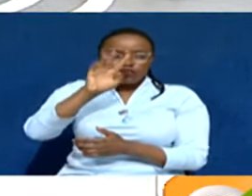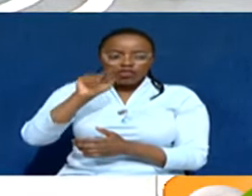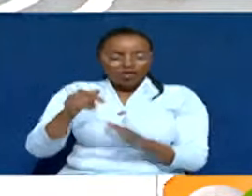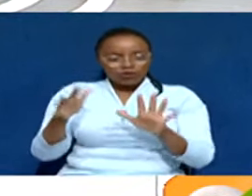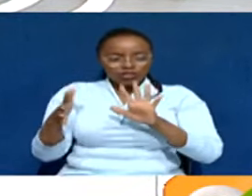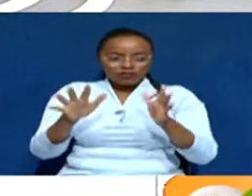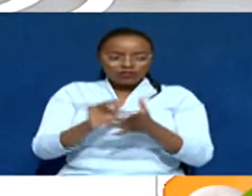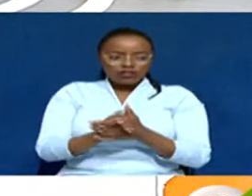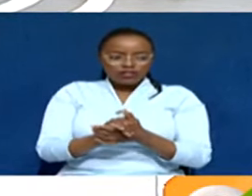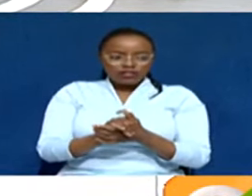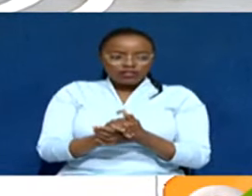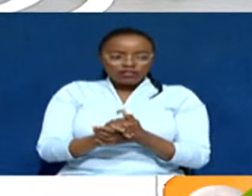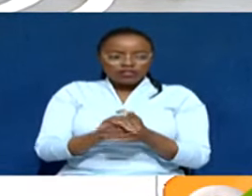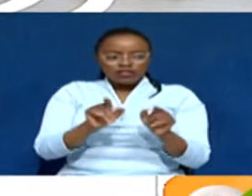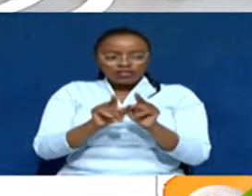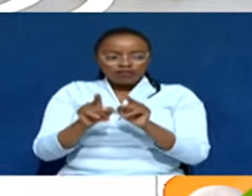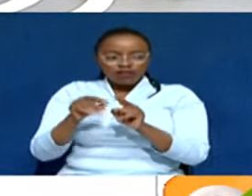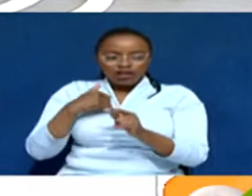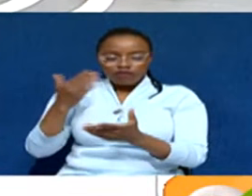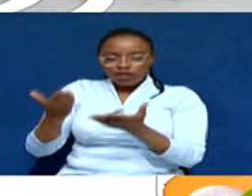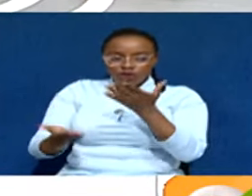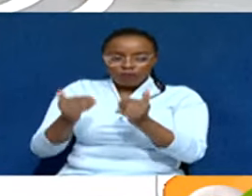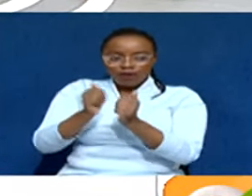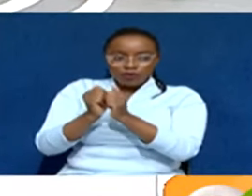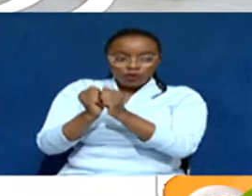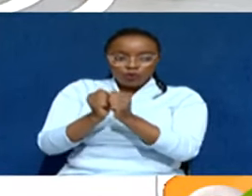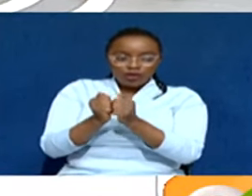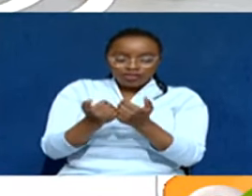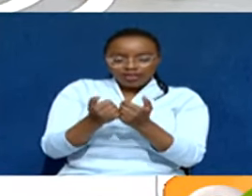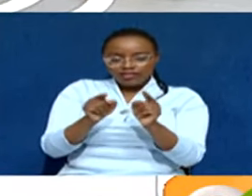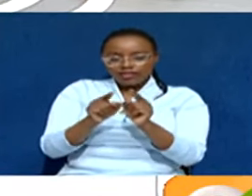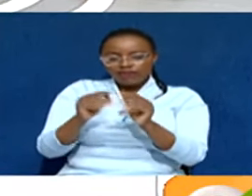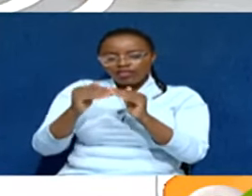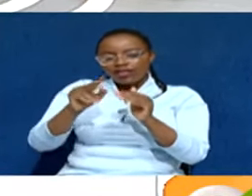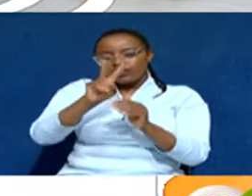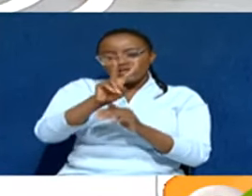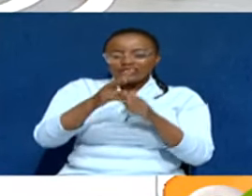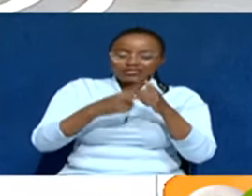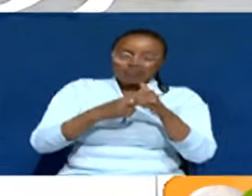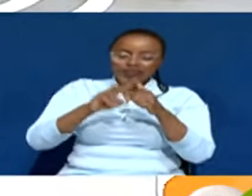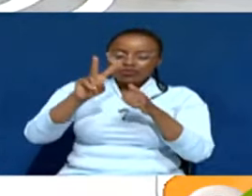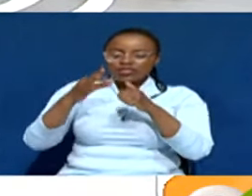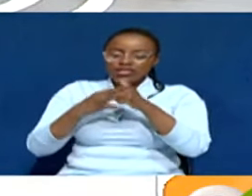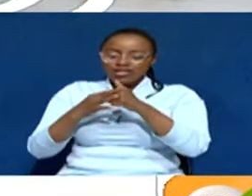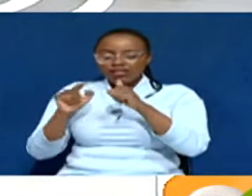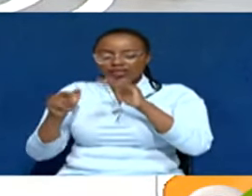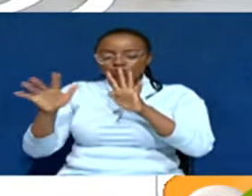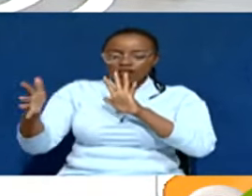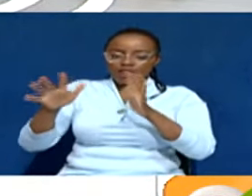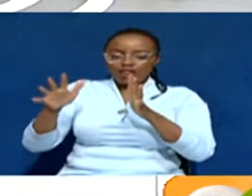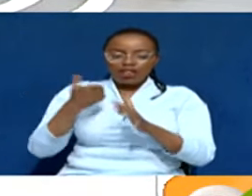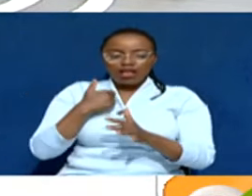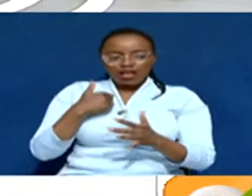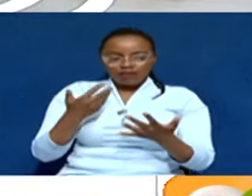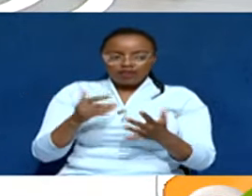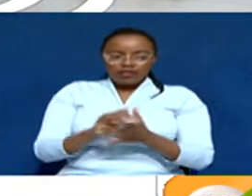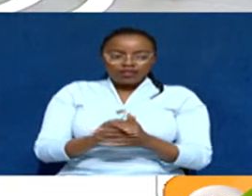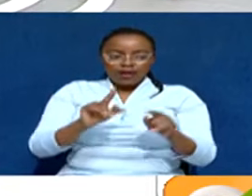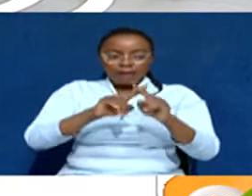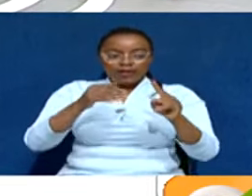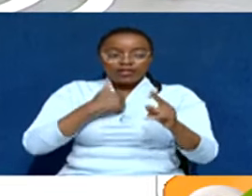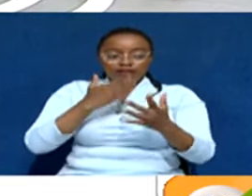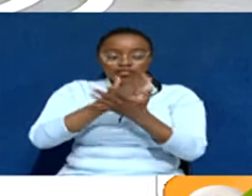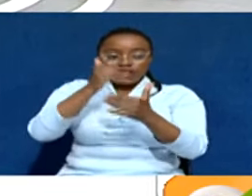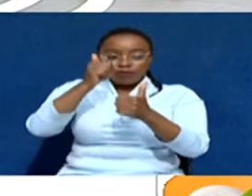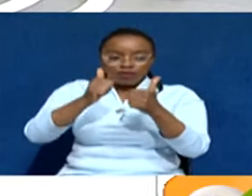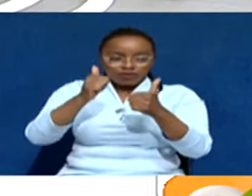Yeah, 20. Inalingana na nini? Narrate. 27, 28. Yeah. 27, 28. Yeah. K. Yes, yes. But there is